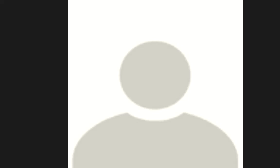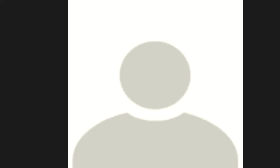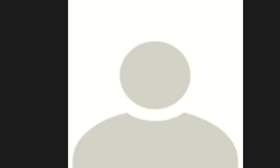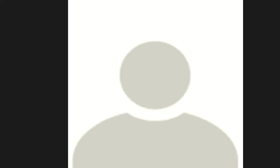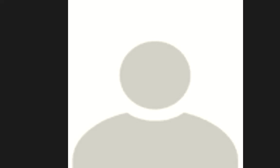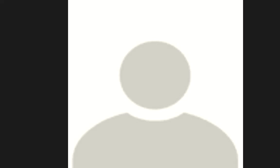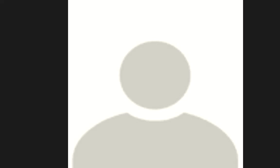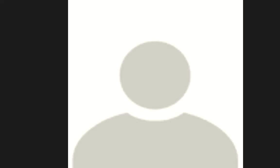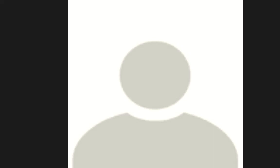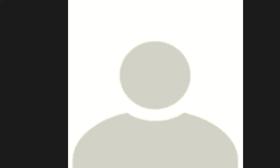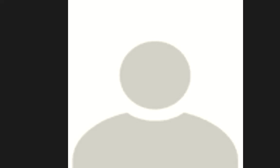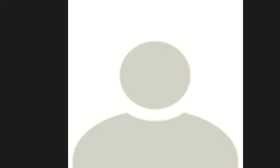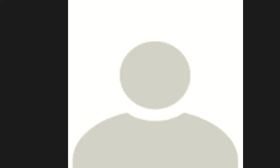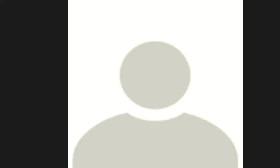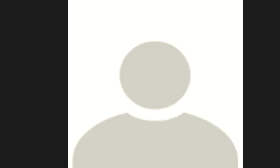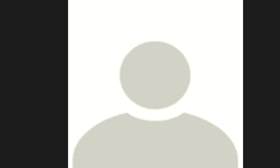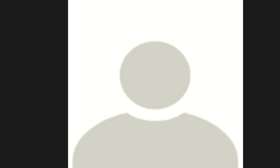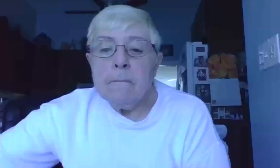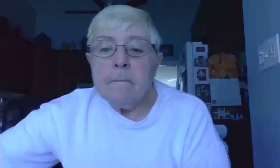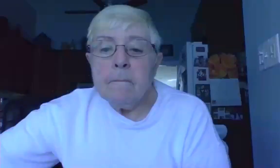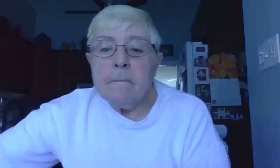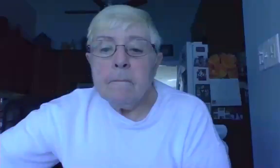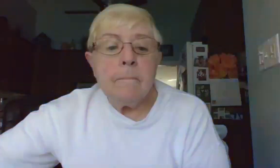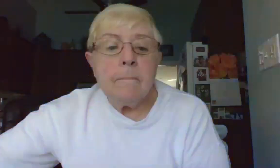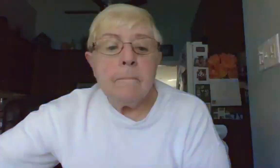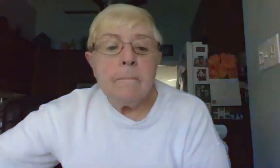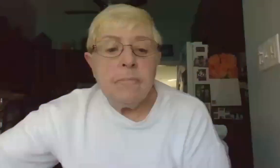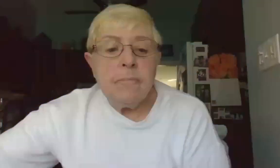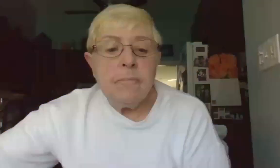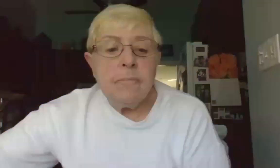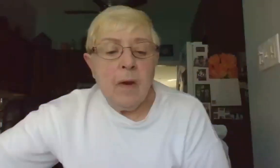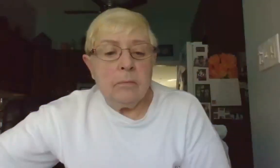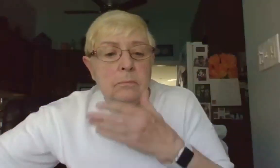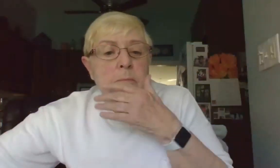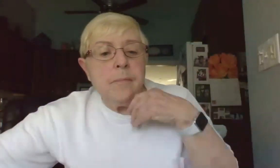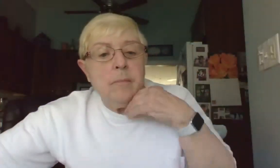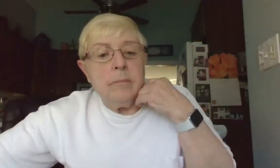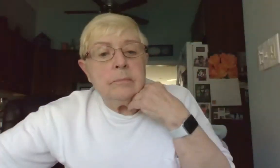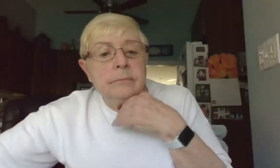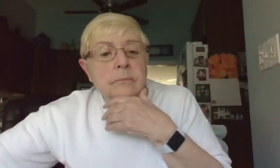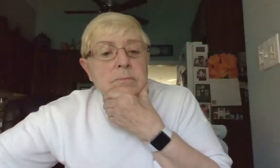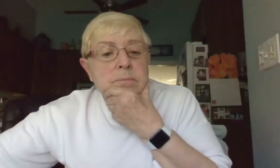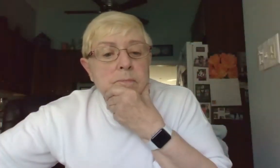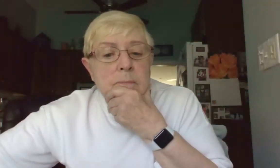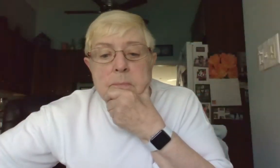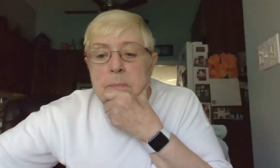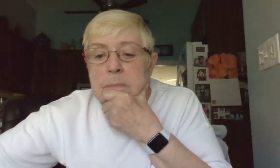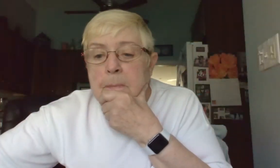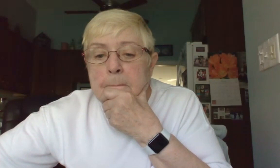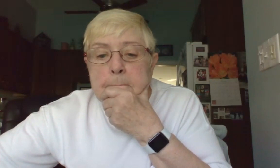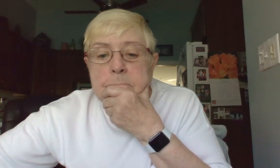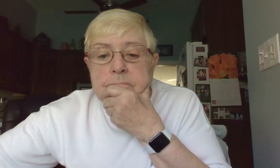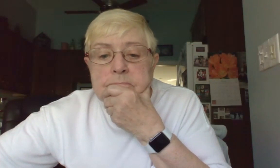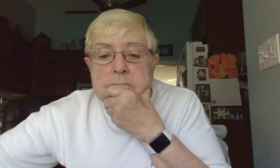businesses and they can't find workers because those same workers that's already, you know, outlined, that they're getting these